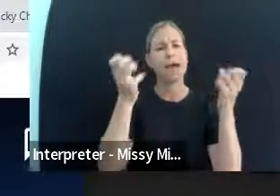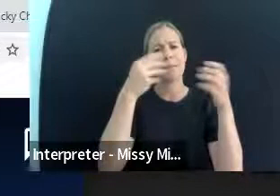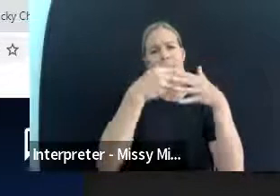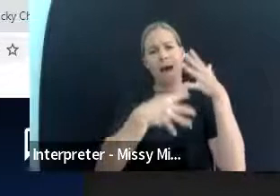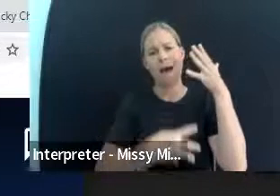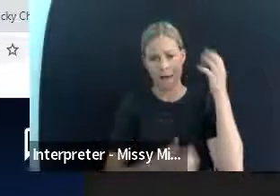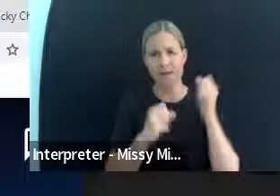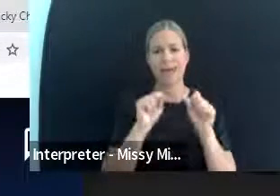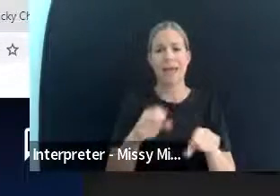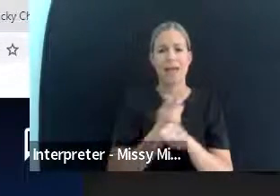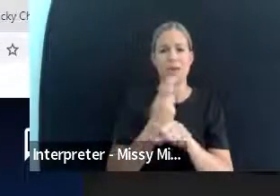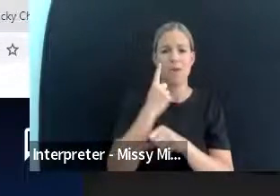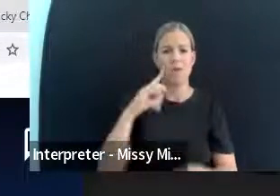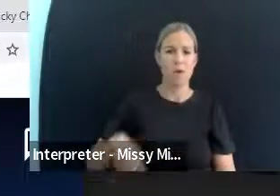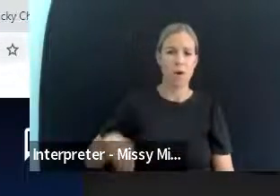as a blind work expense